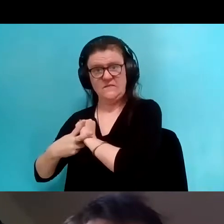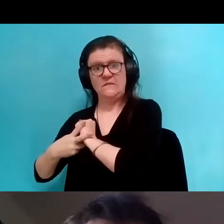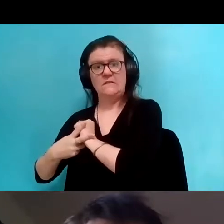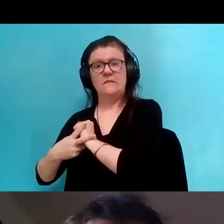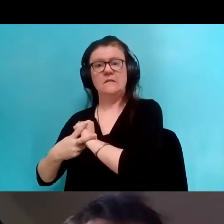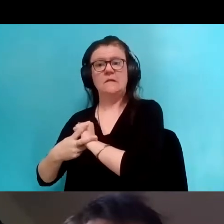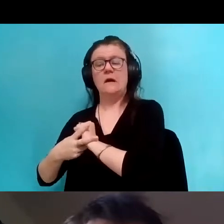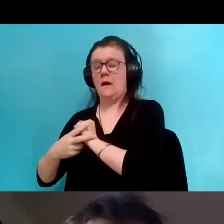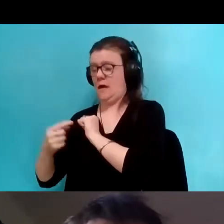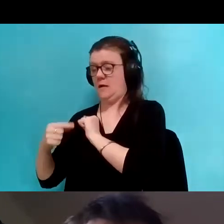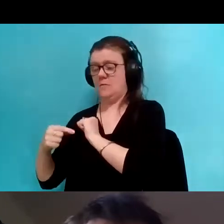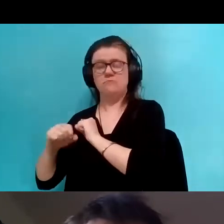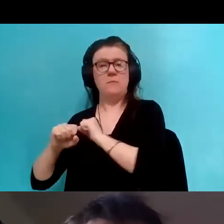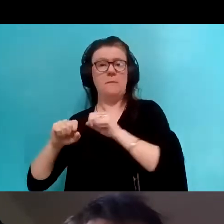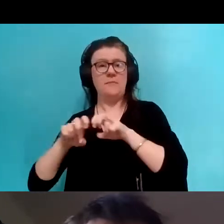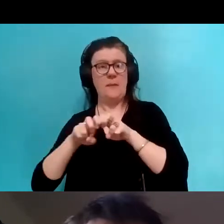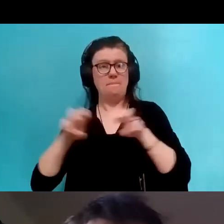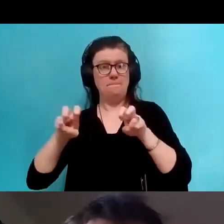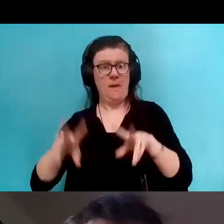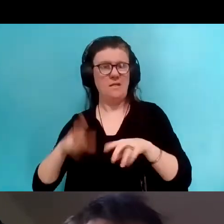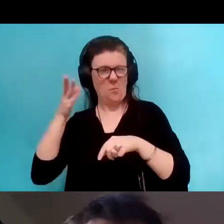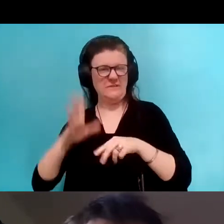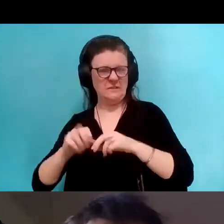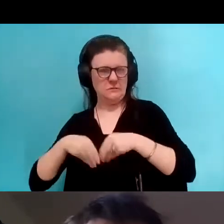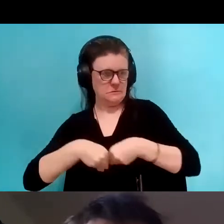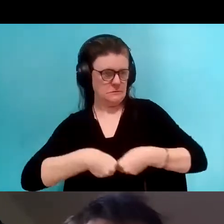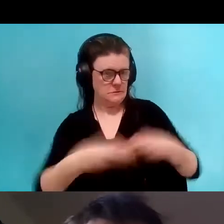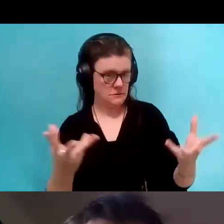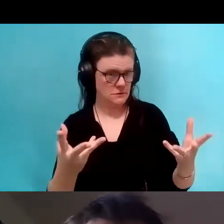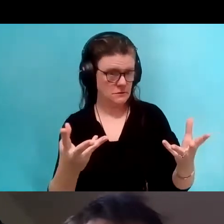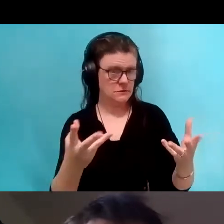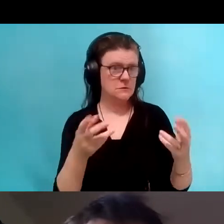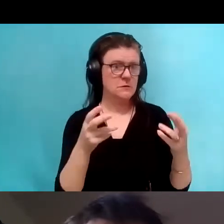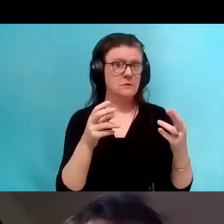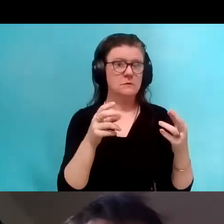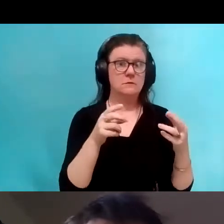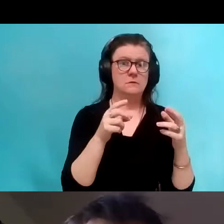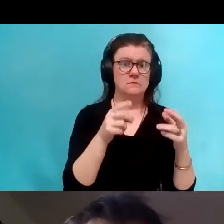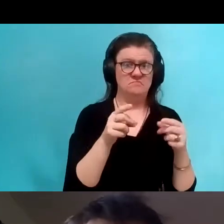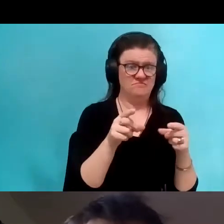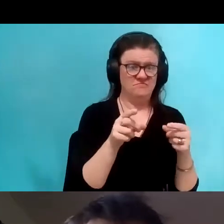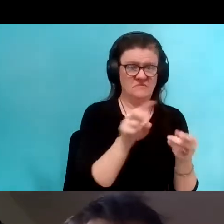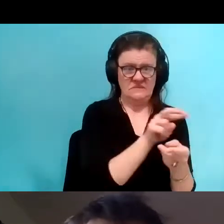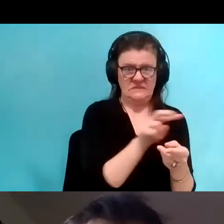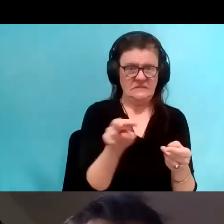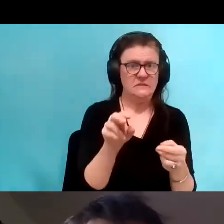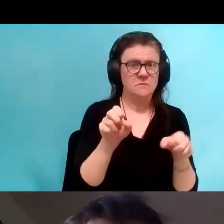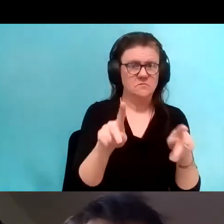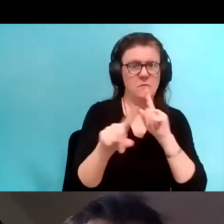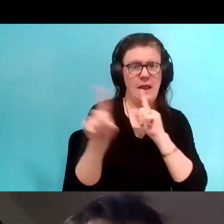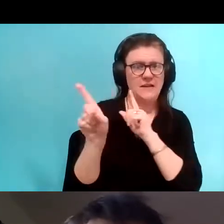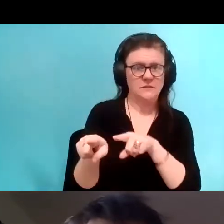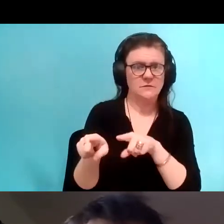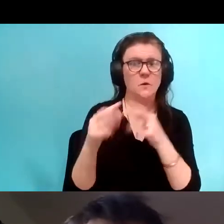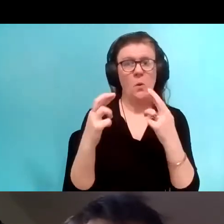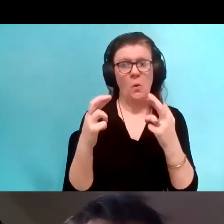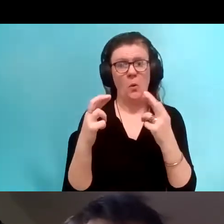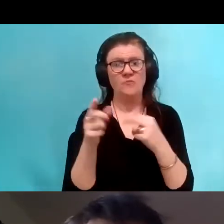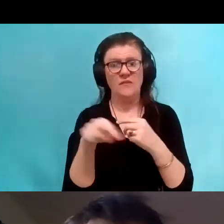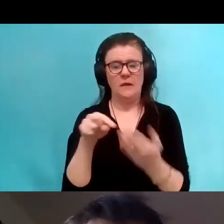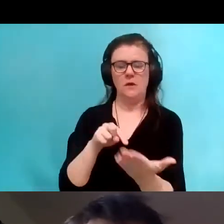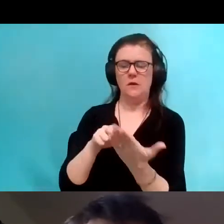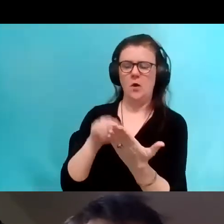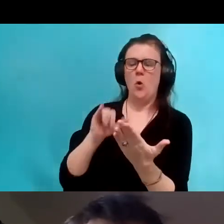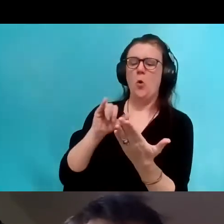the panelists, because I hope that even though they may not be able to respond to you directly, I hope the questions that have been raised help to inform their